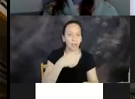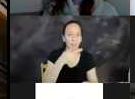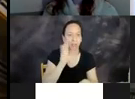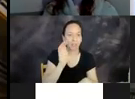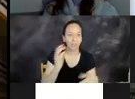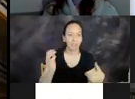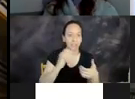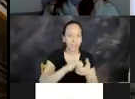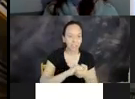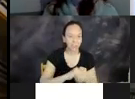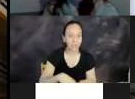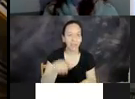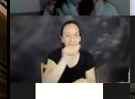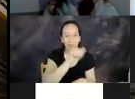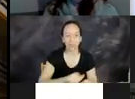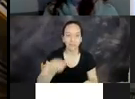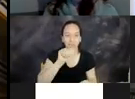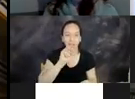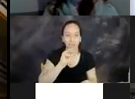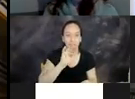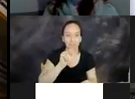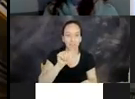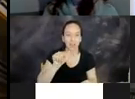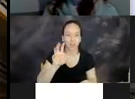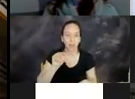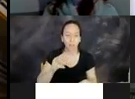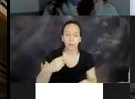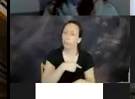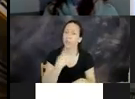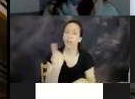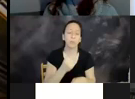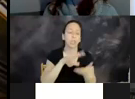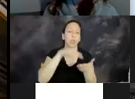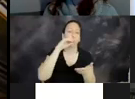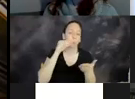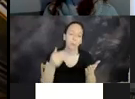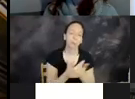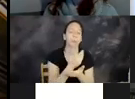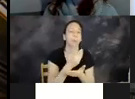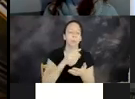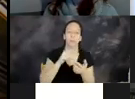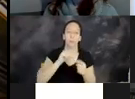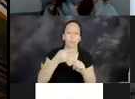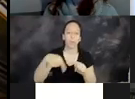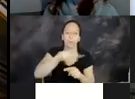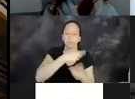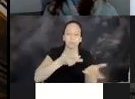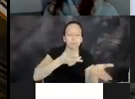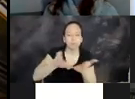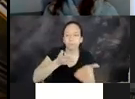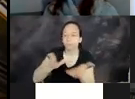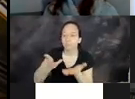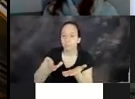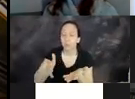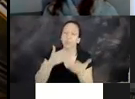publicengagement@mbta.com. Every time we talk to the public, we learn something new about how we could do this better. And so we thank you very much for all of your comments